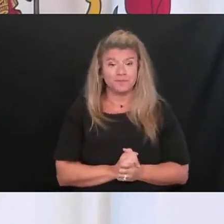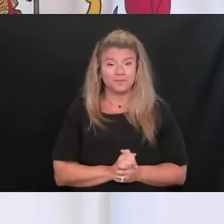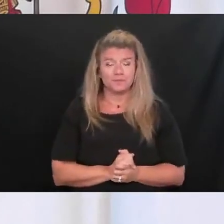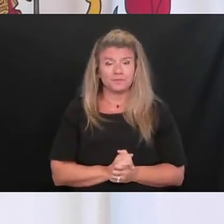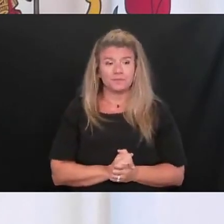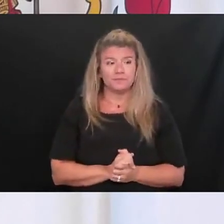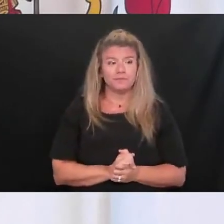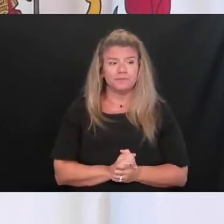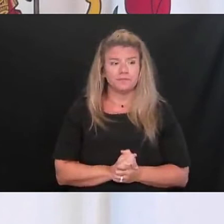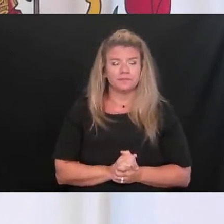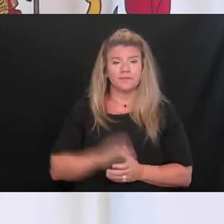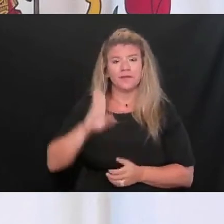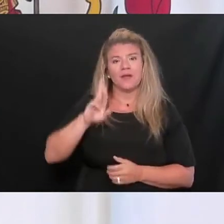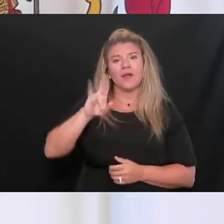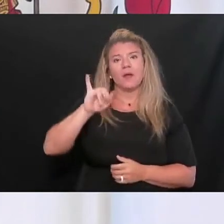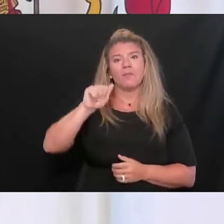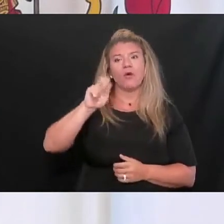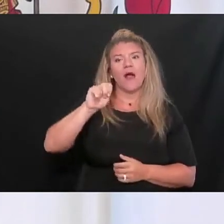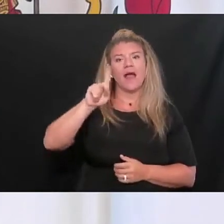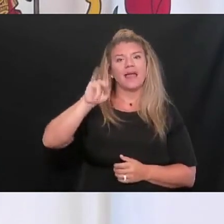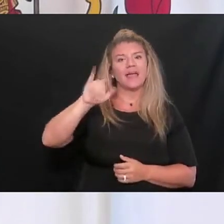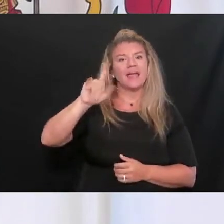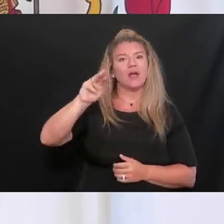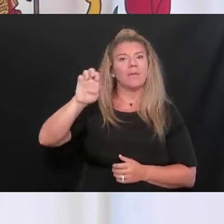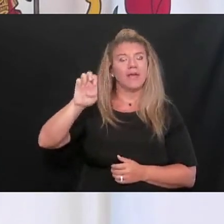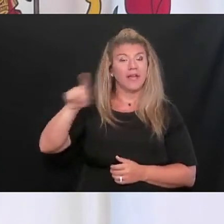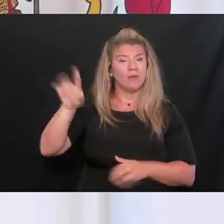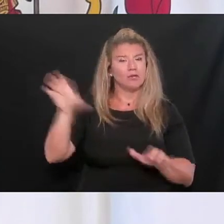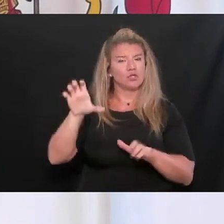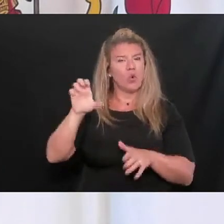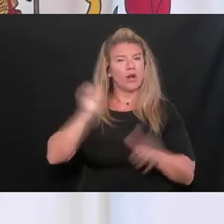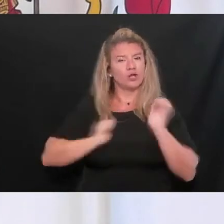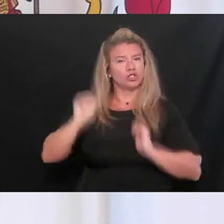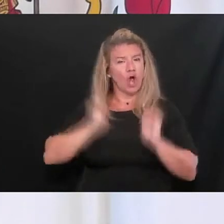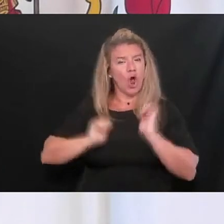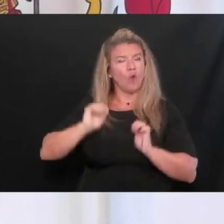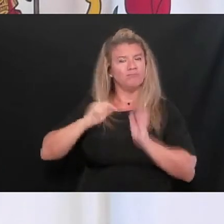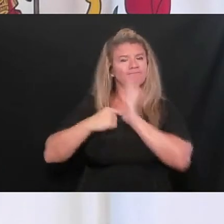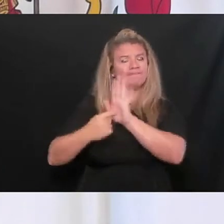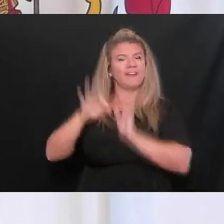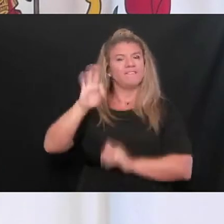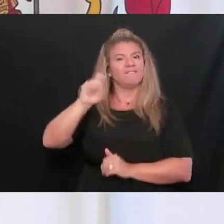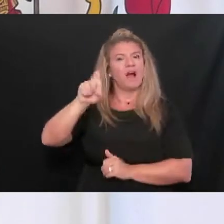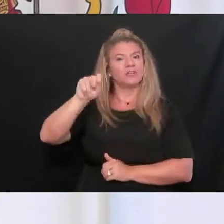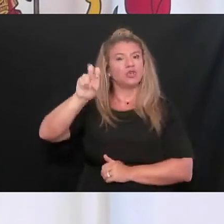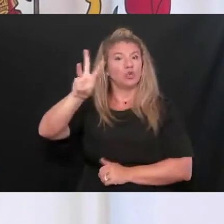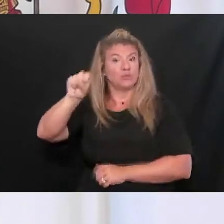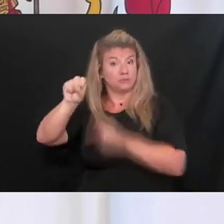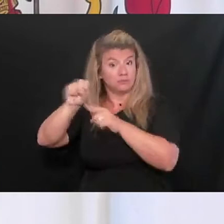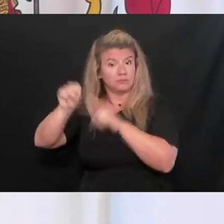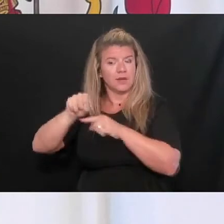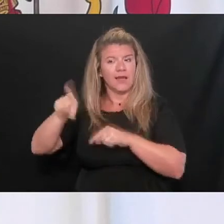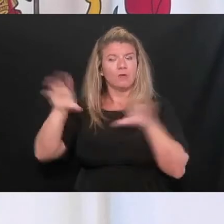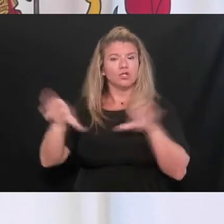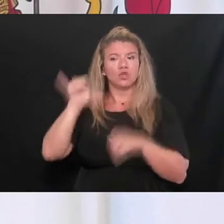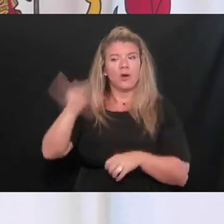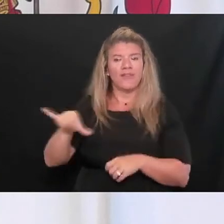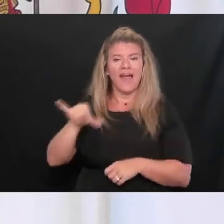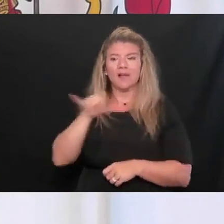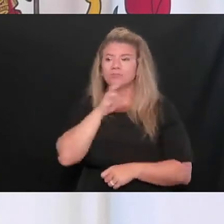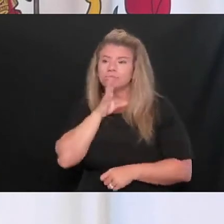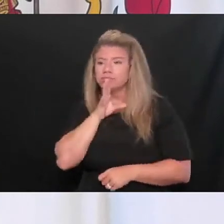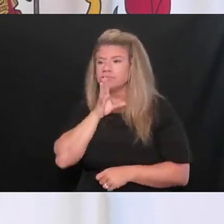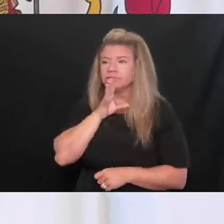Brian Kilmeade was doing a show for Fox News and everything, and he was doing it, in one of the rooms